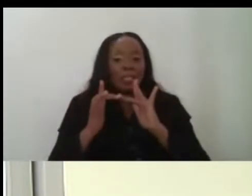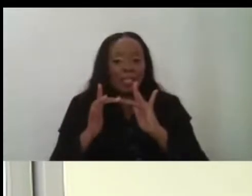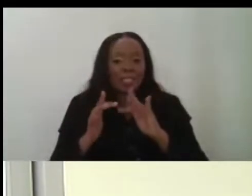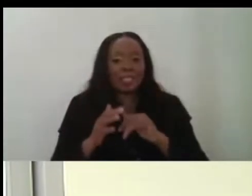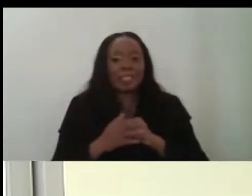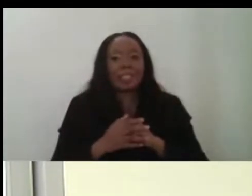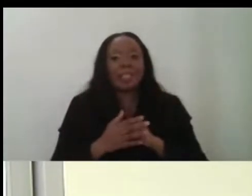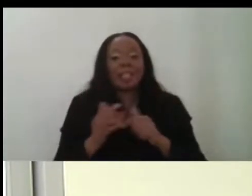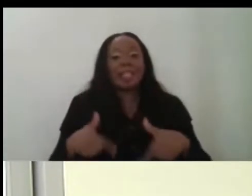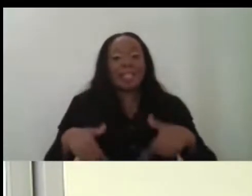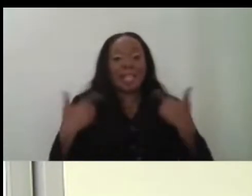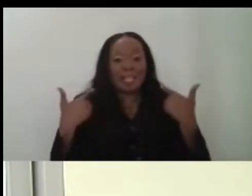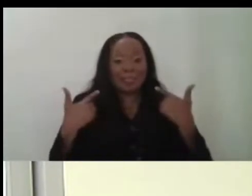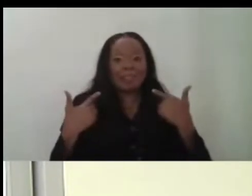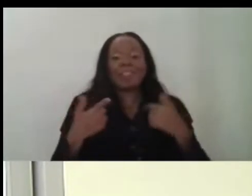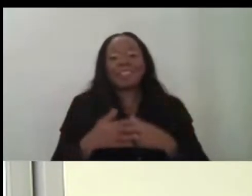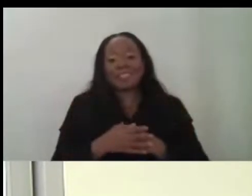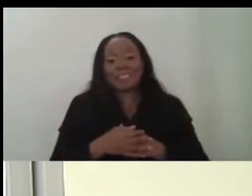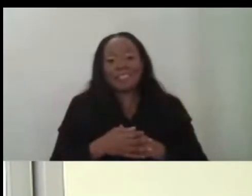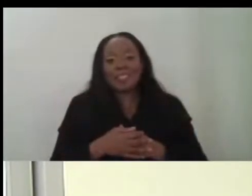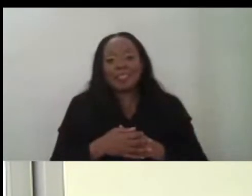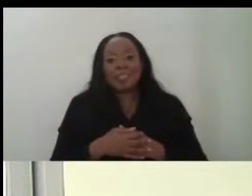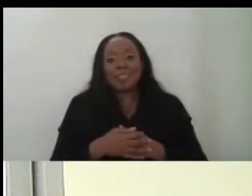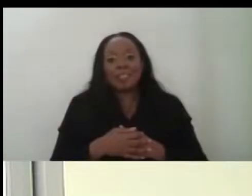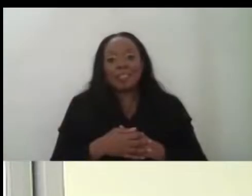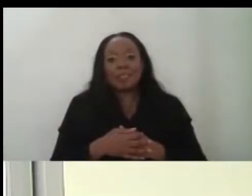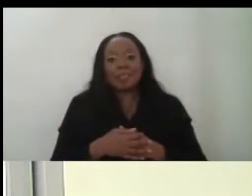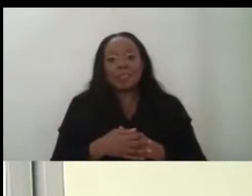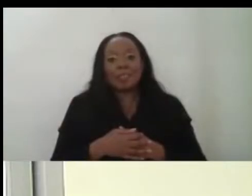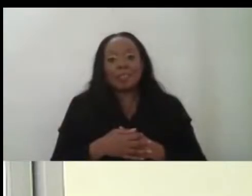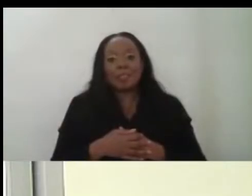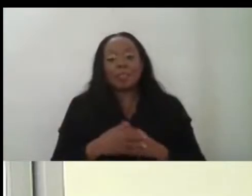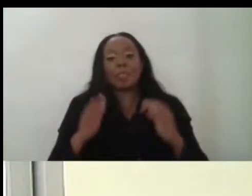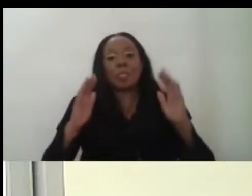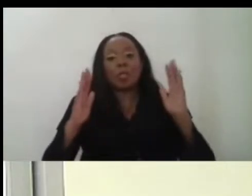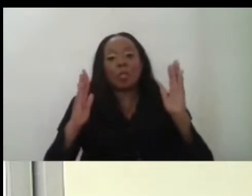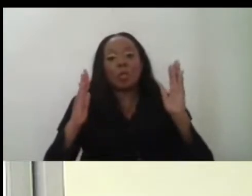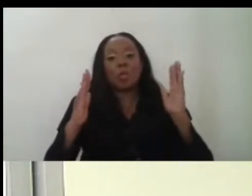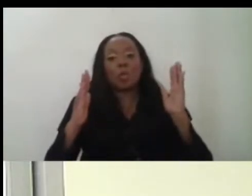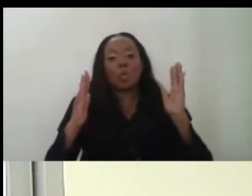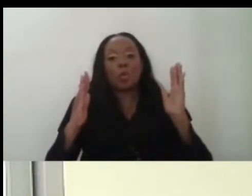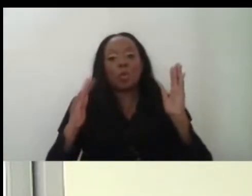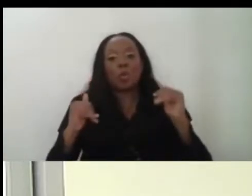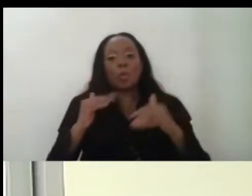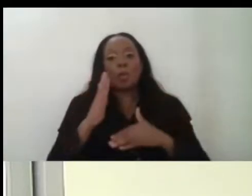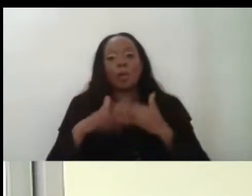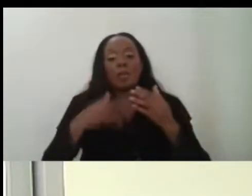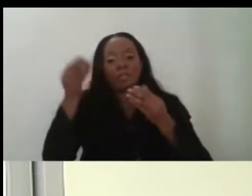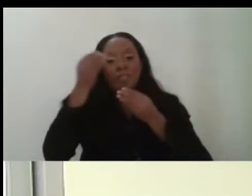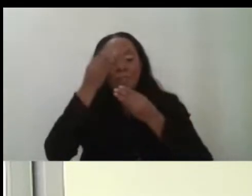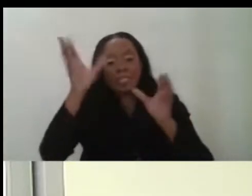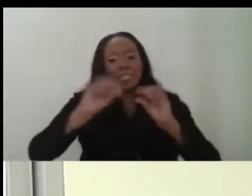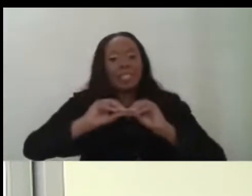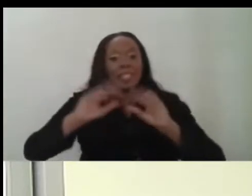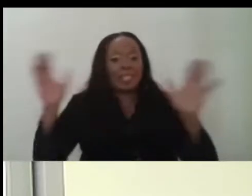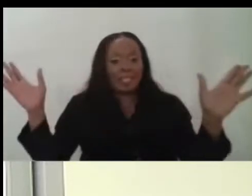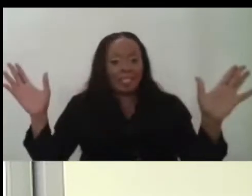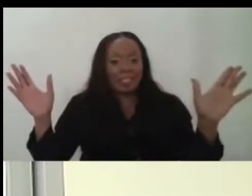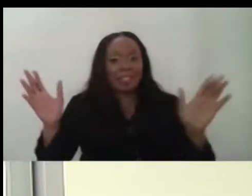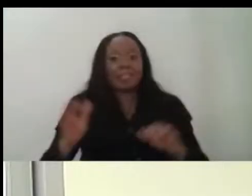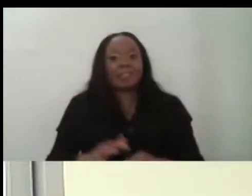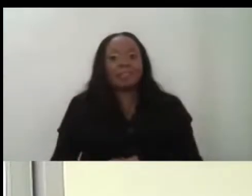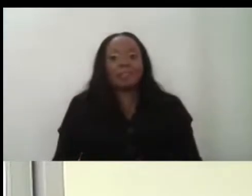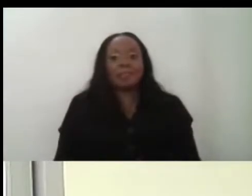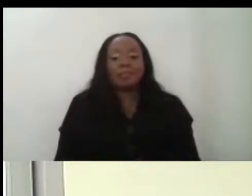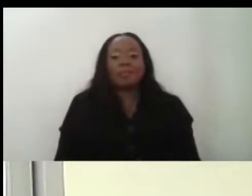live stream. We hope that the information that they received was also clear and informative, and also